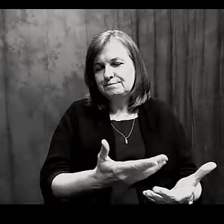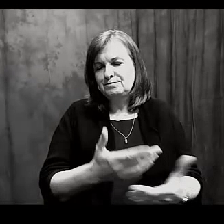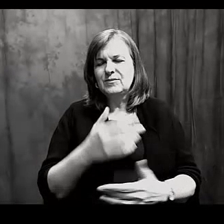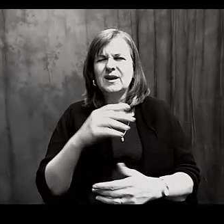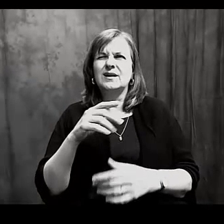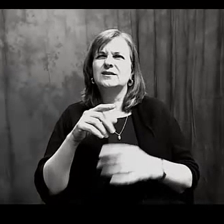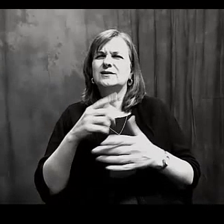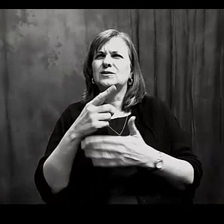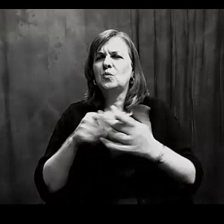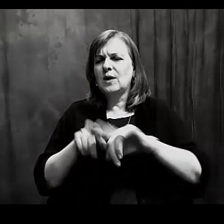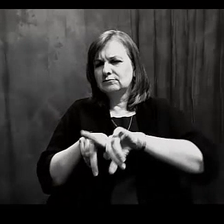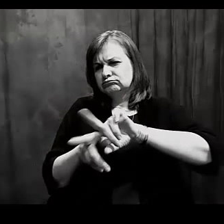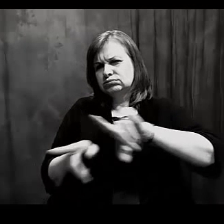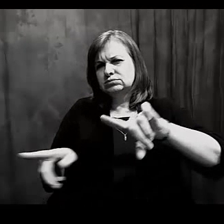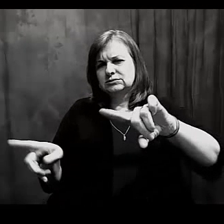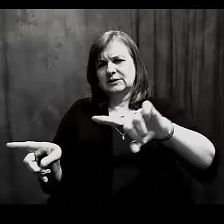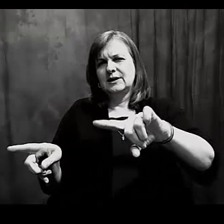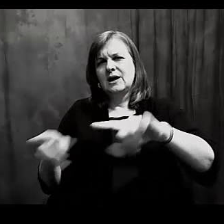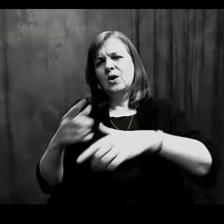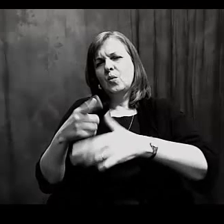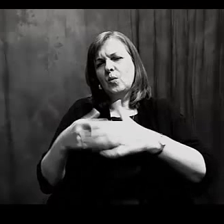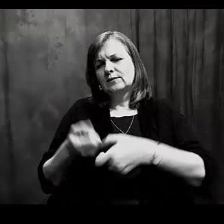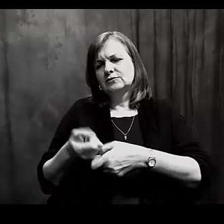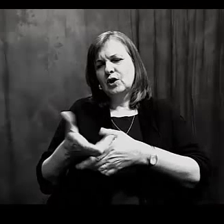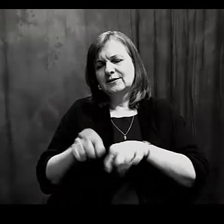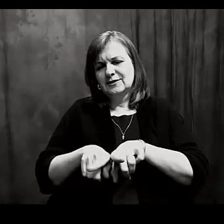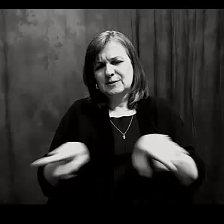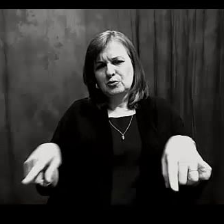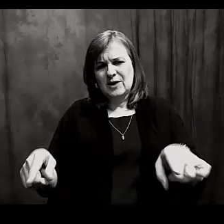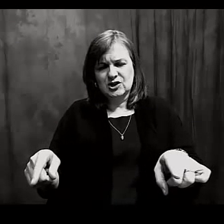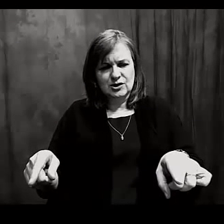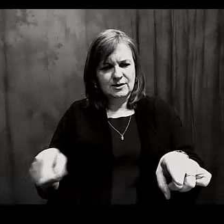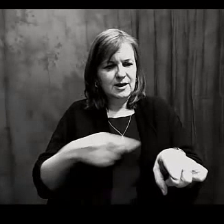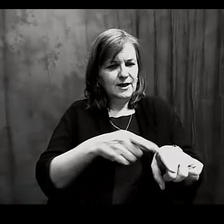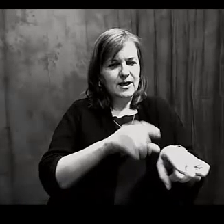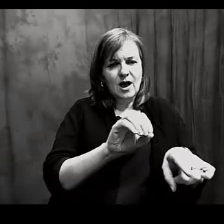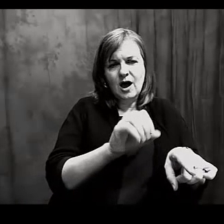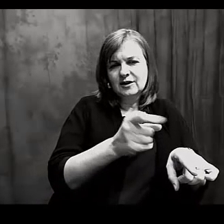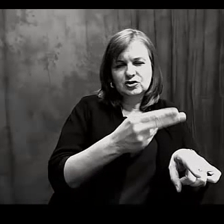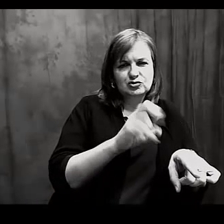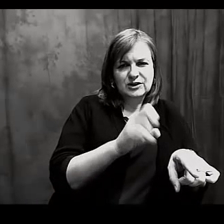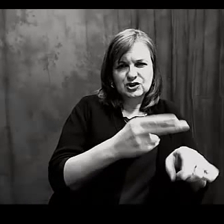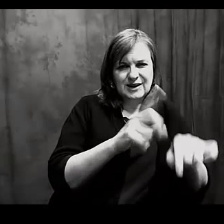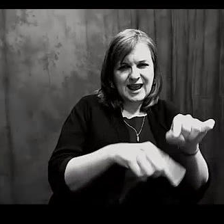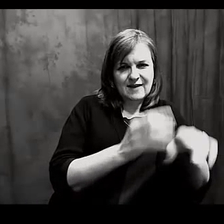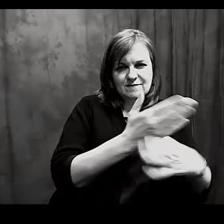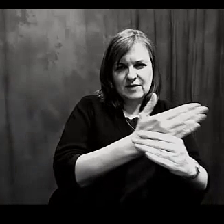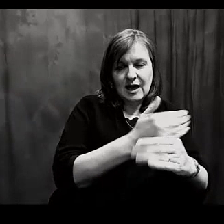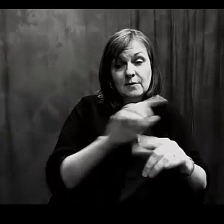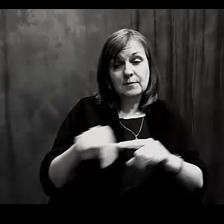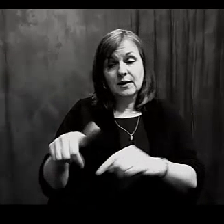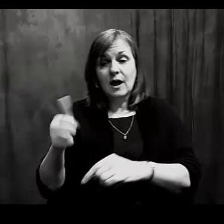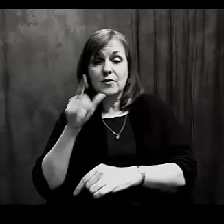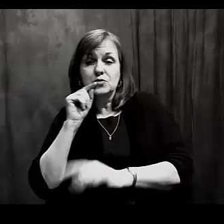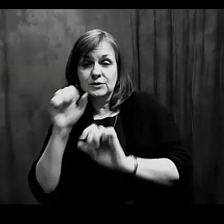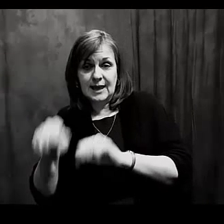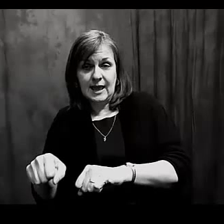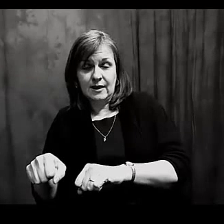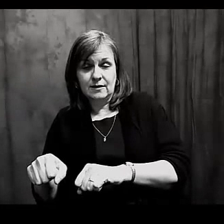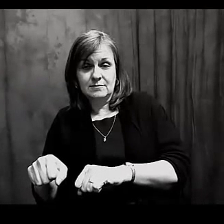is what characteristic has separated them that the ostrich no longer flies, but hawks and other birds